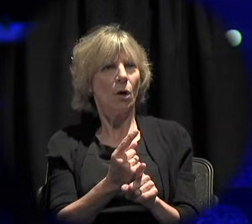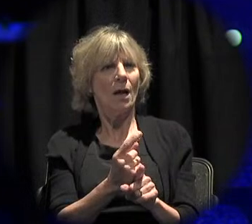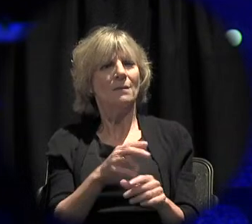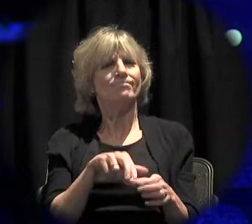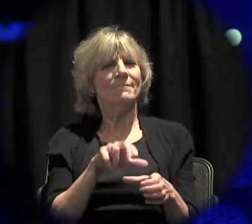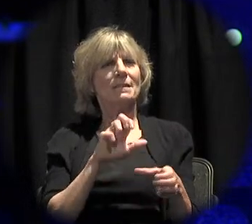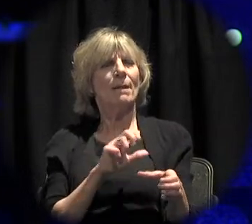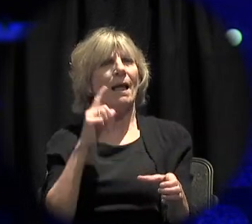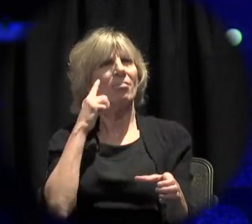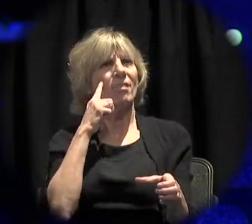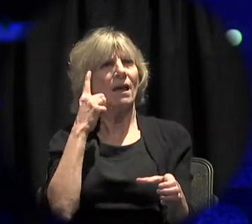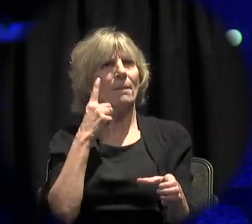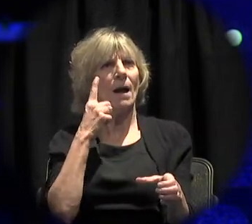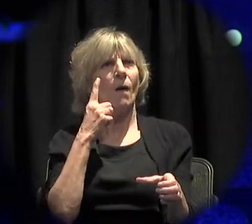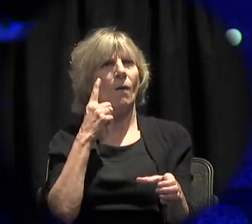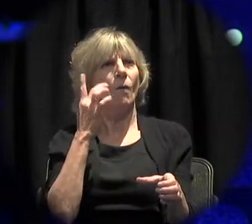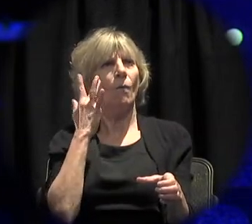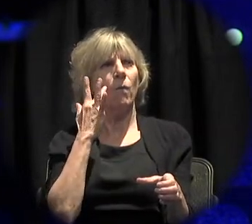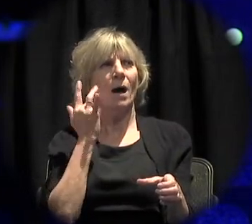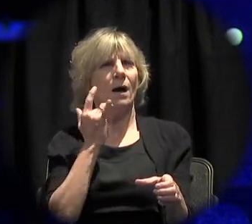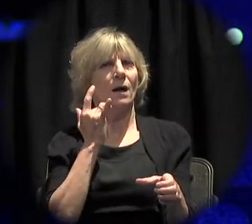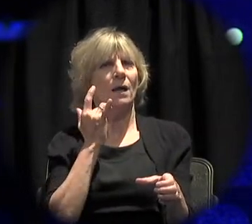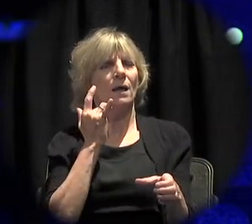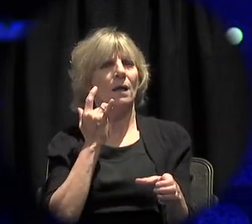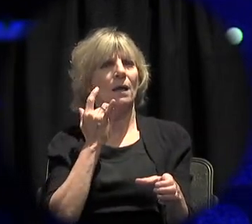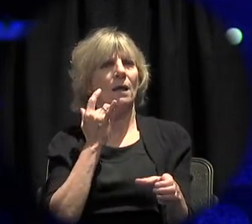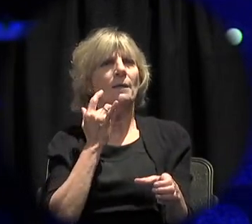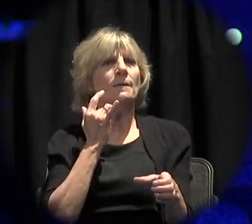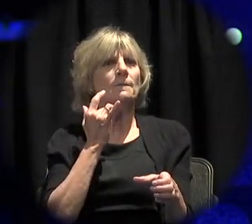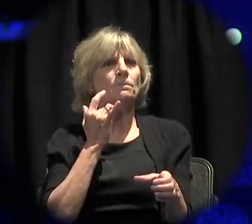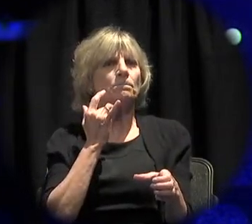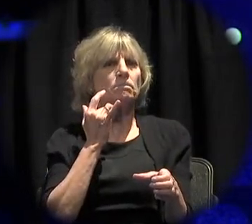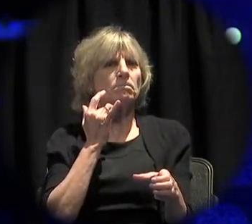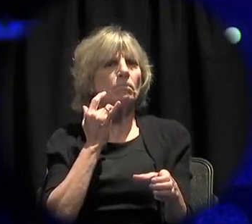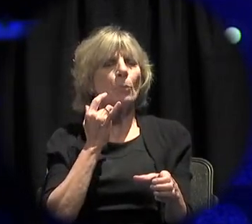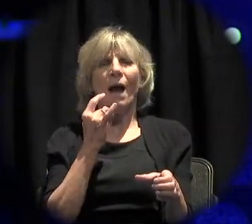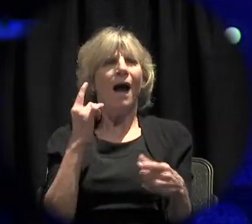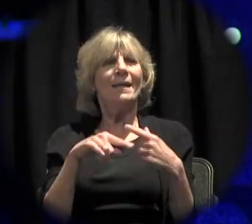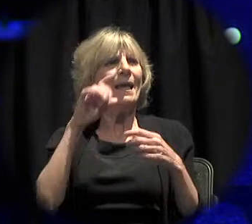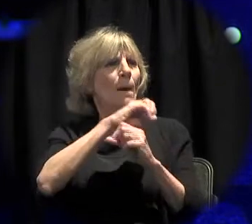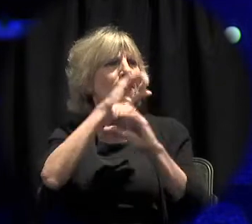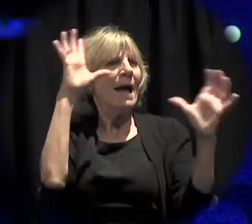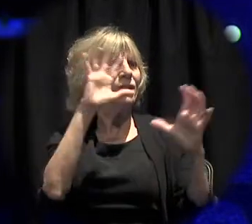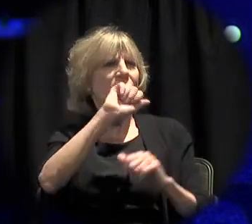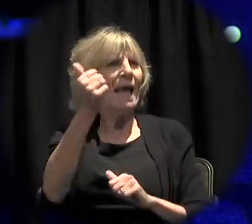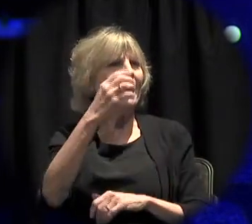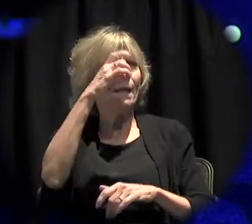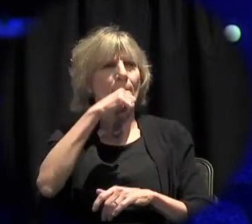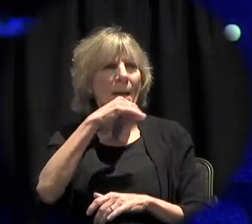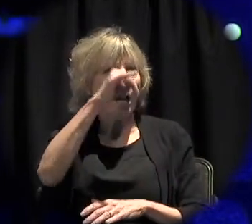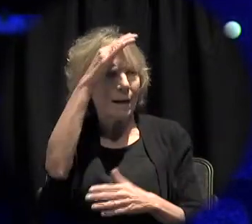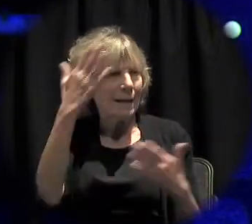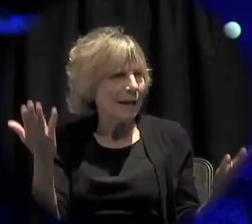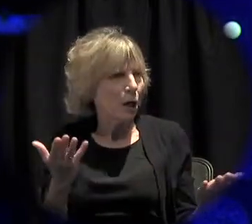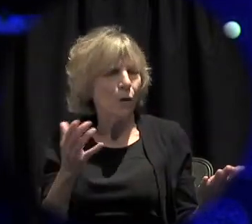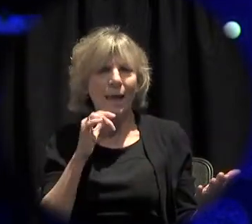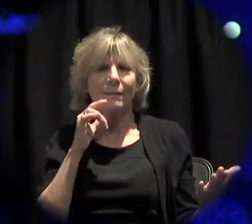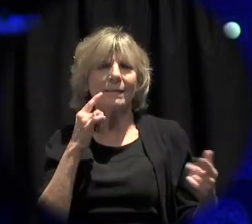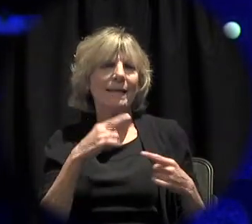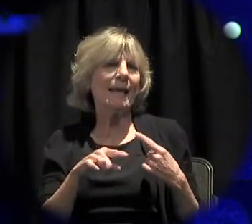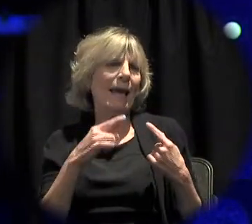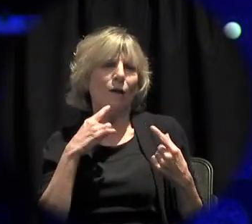what's going on for me right now? And I can't imagine any parent in this room that can't relate to some of these